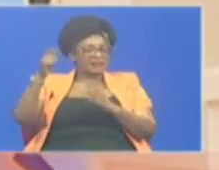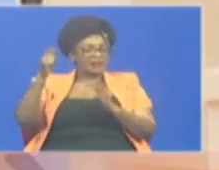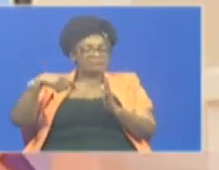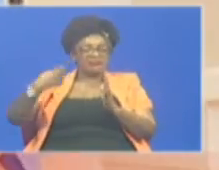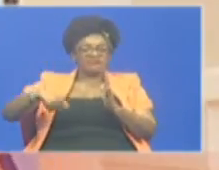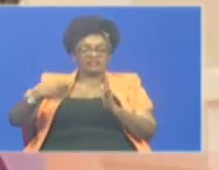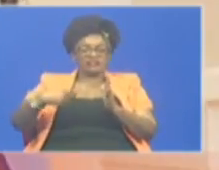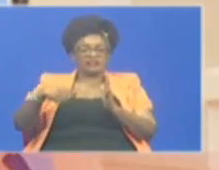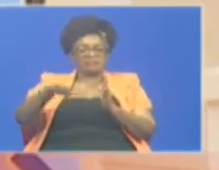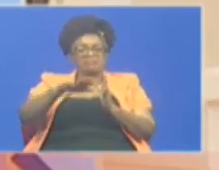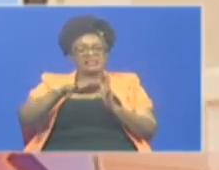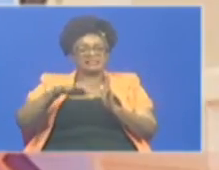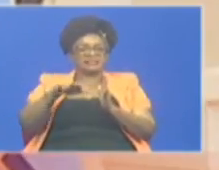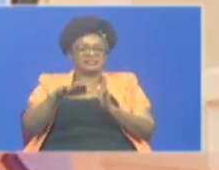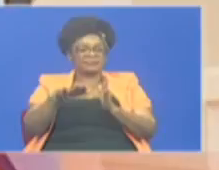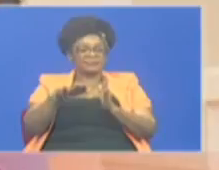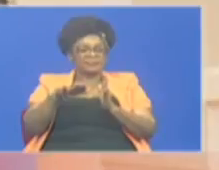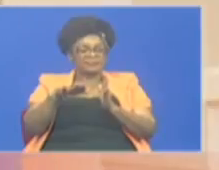base.